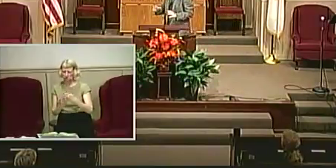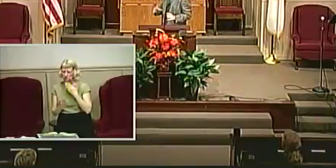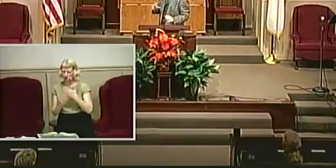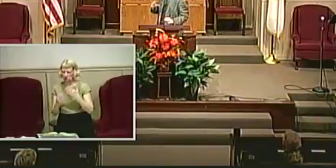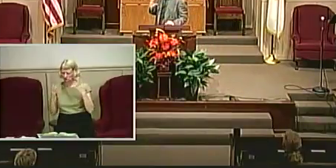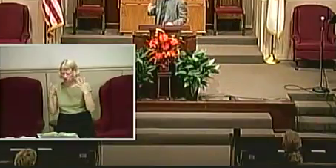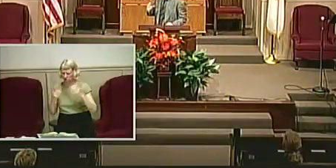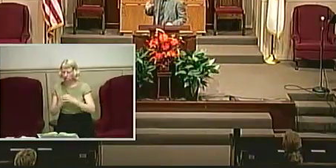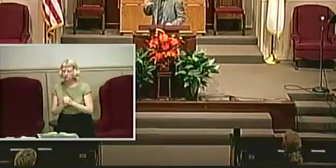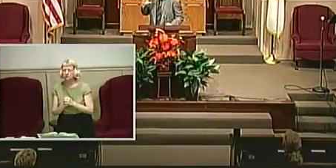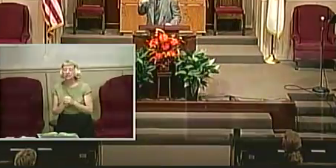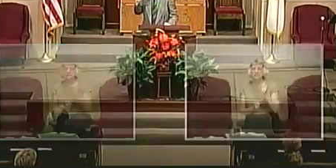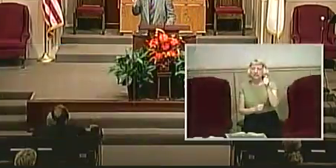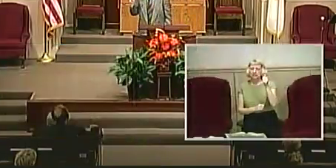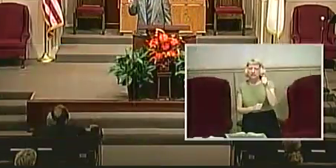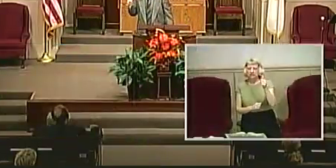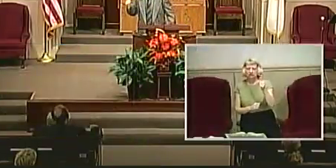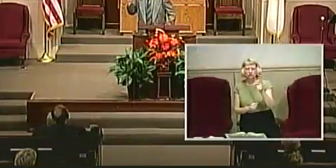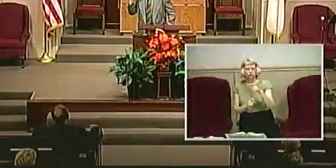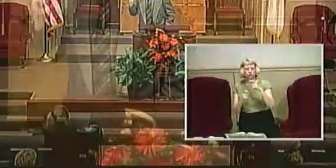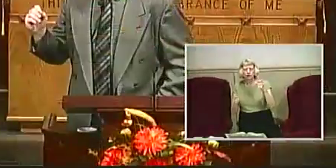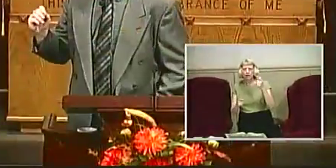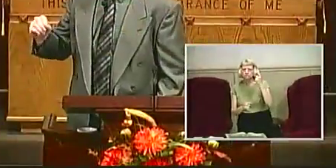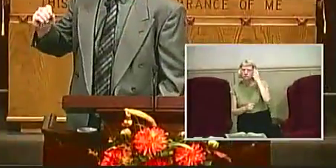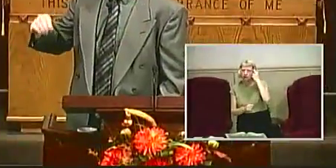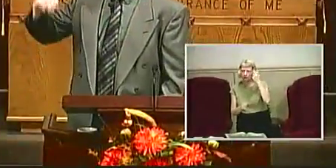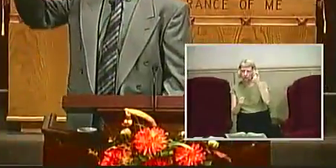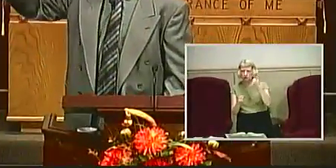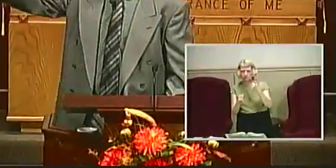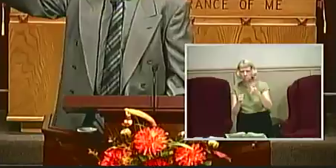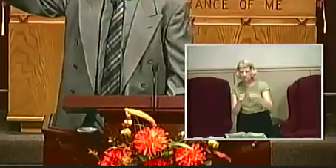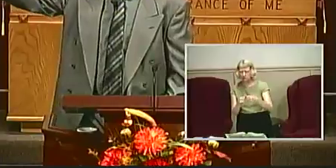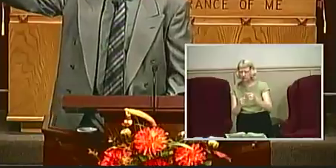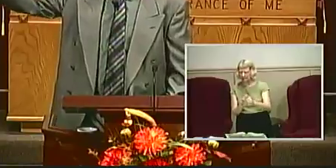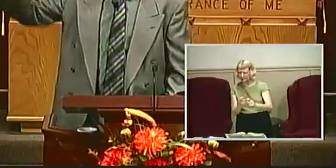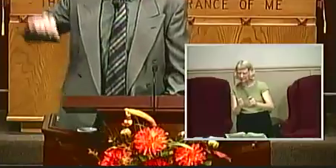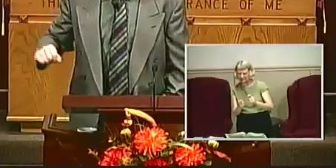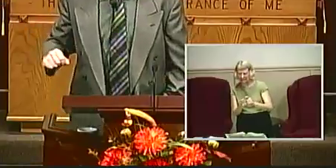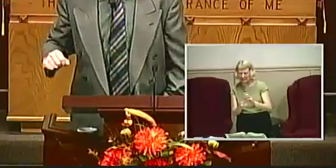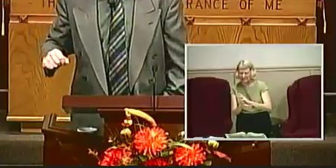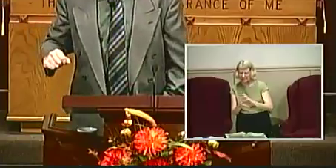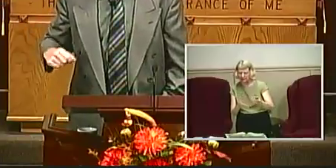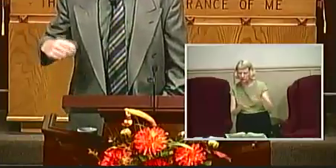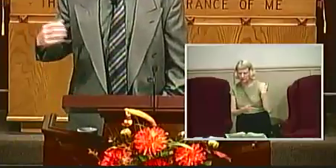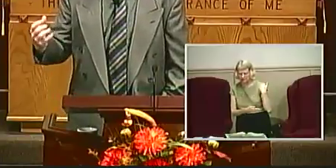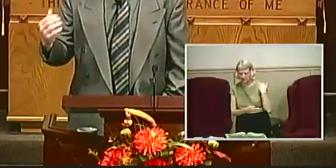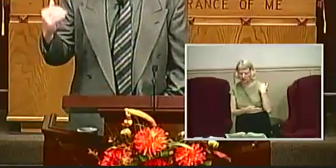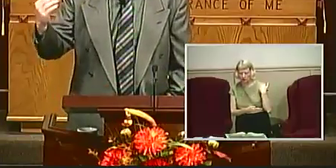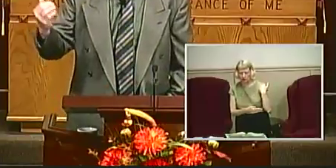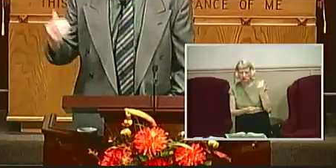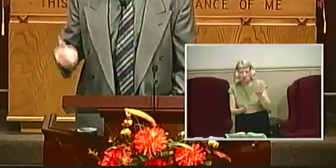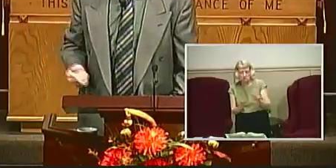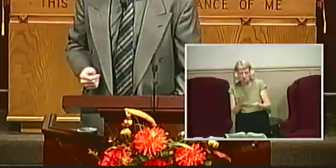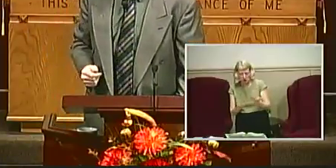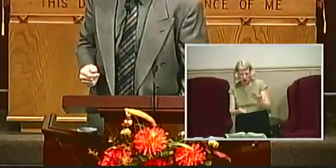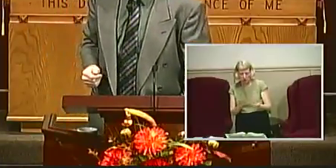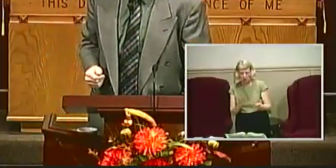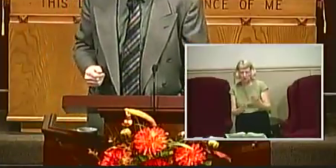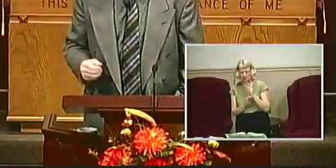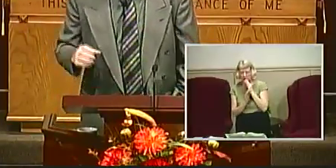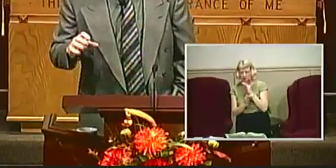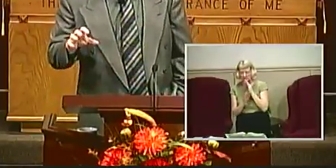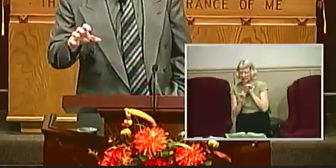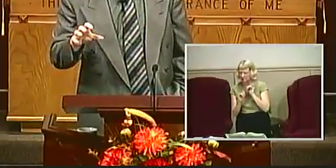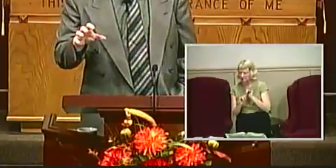But Taylor, for some reason, he just has that great mind, and he can remember exactly what you taught 6 weeks ago and probably could speak that same